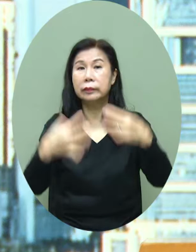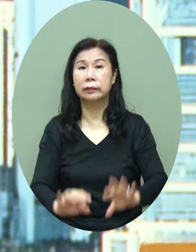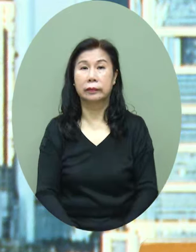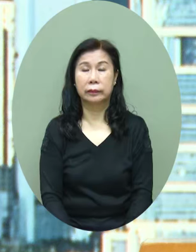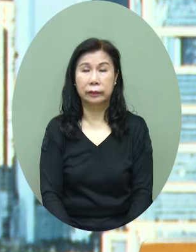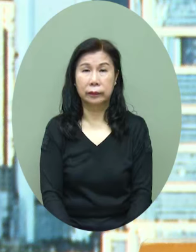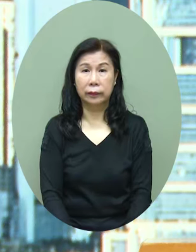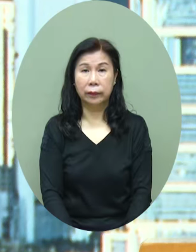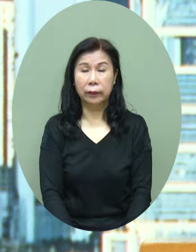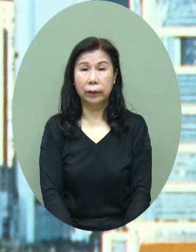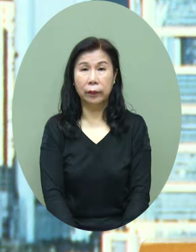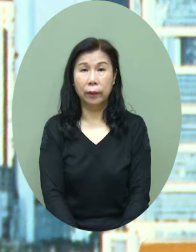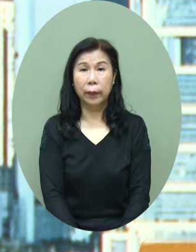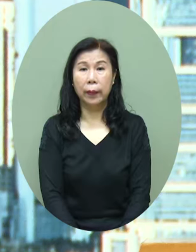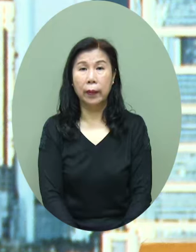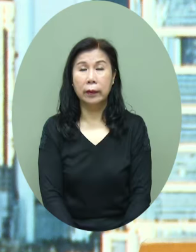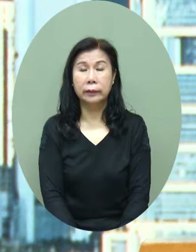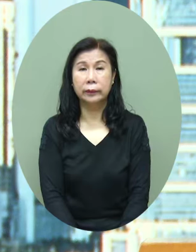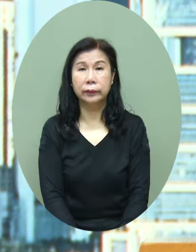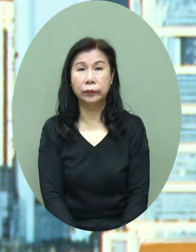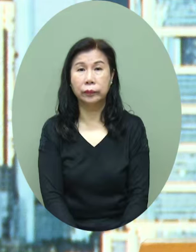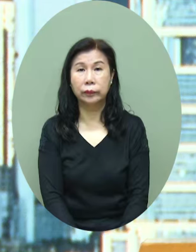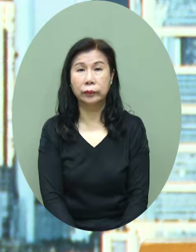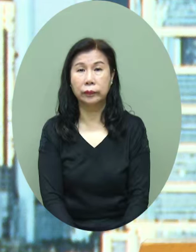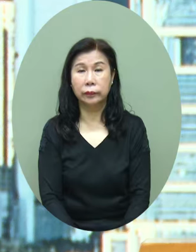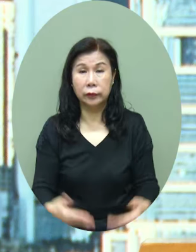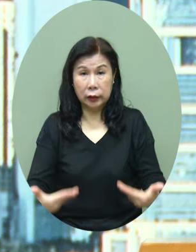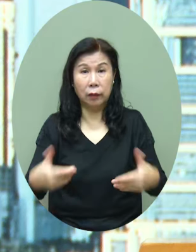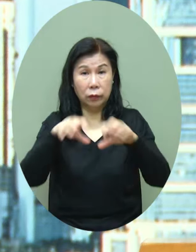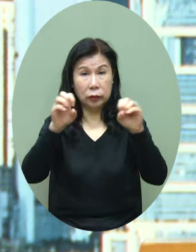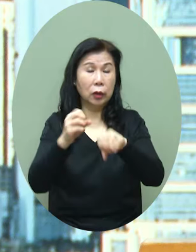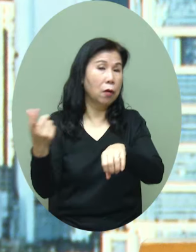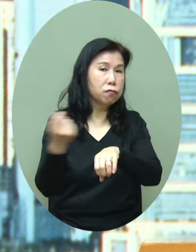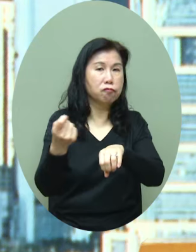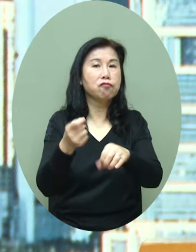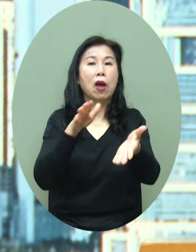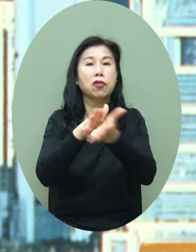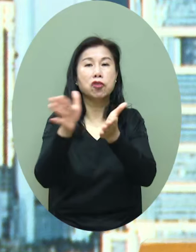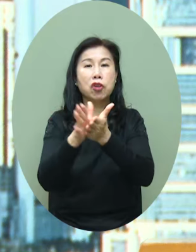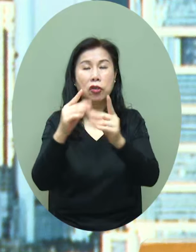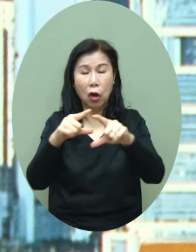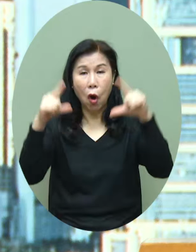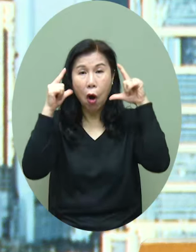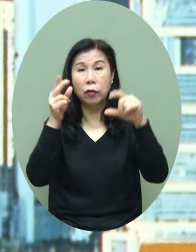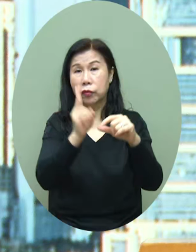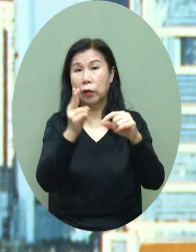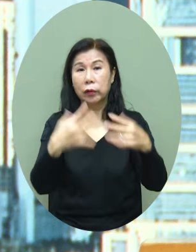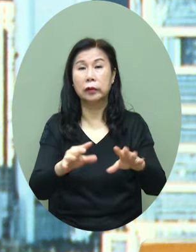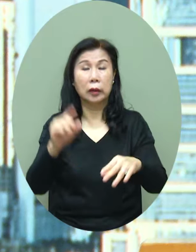the masking requirement as soon as possible, that is starting from tomorrow.